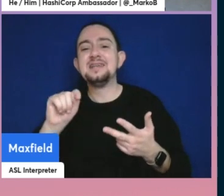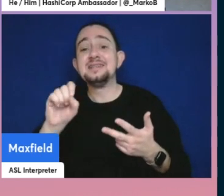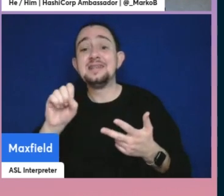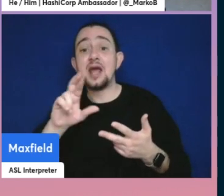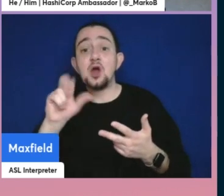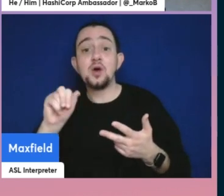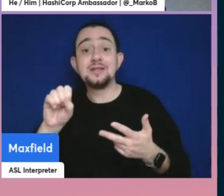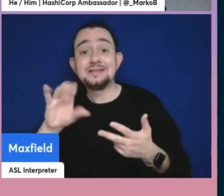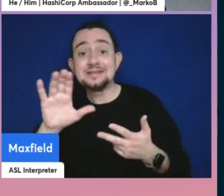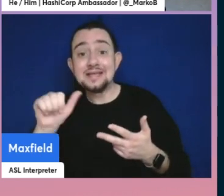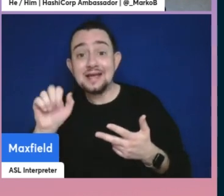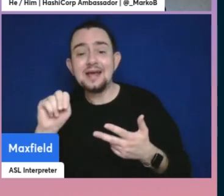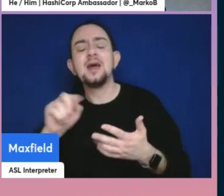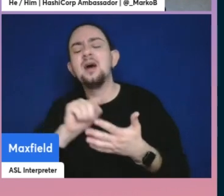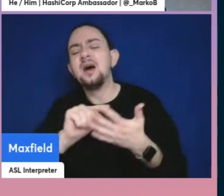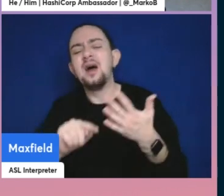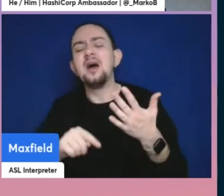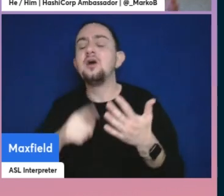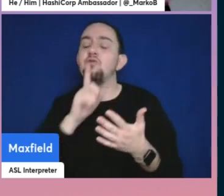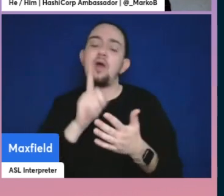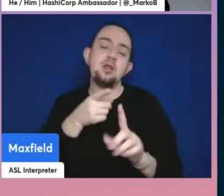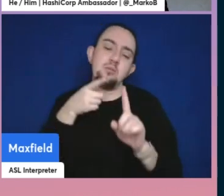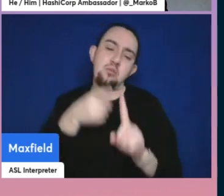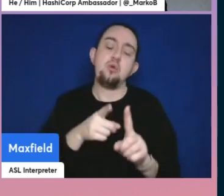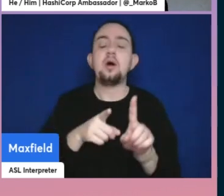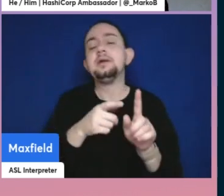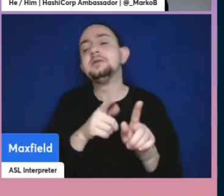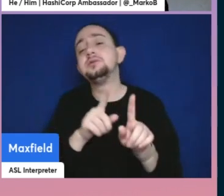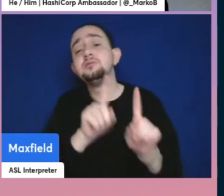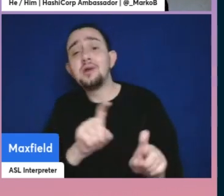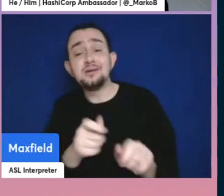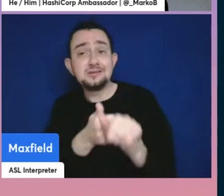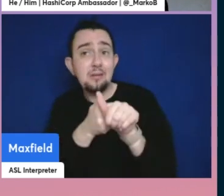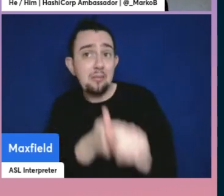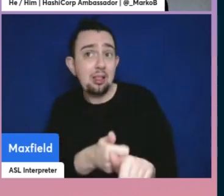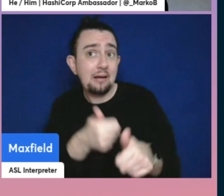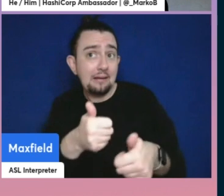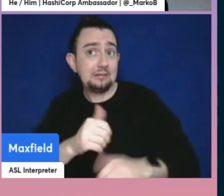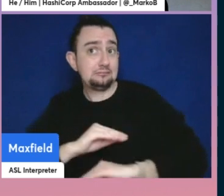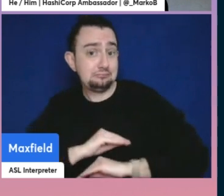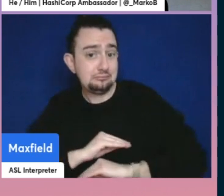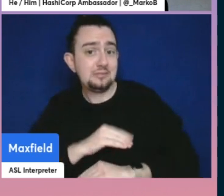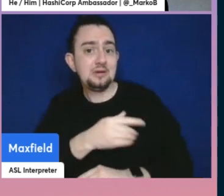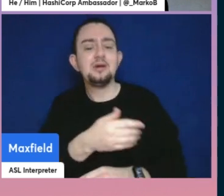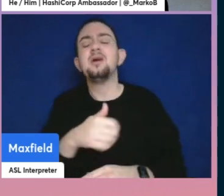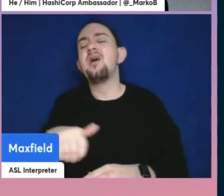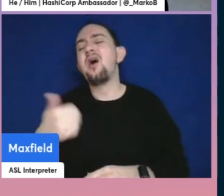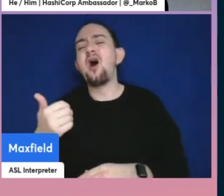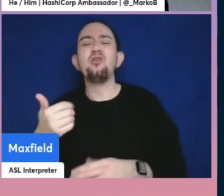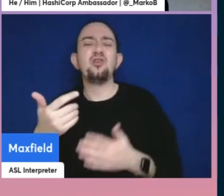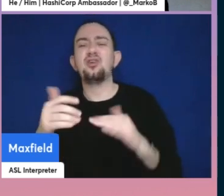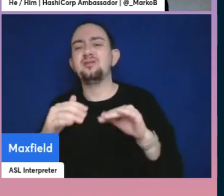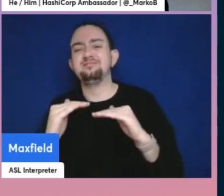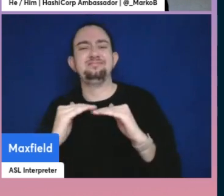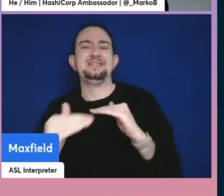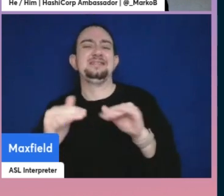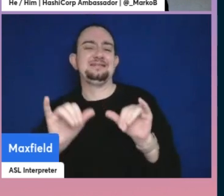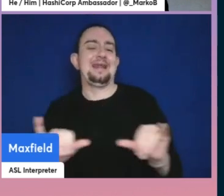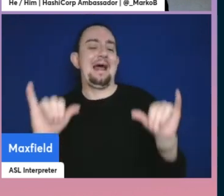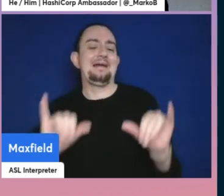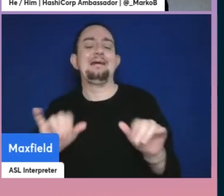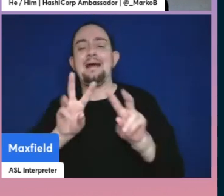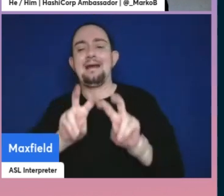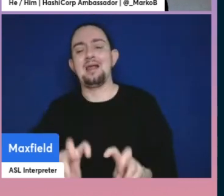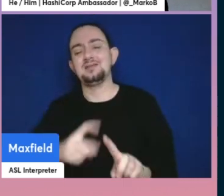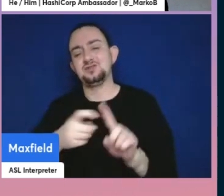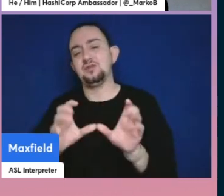check for, either compliance or any other kind of, static analysis that you can do in your configuration. And as I mentioned earlier,